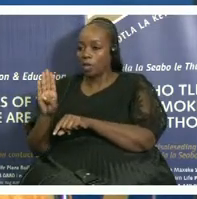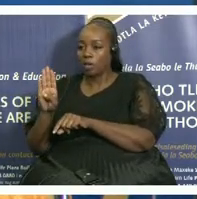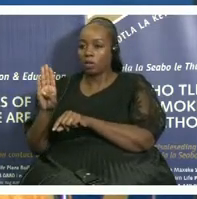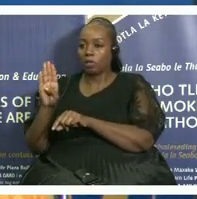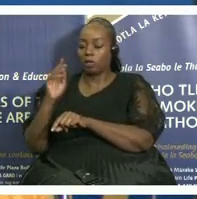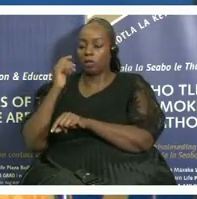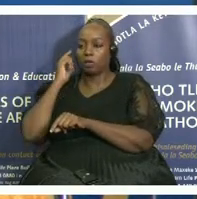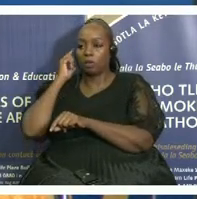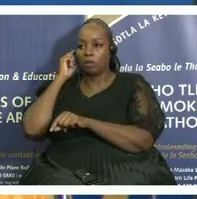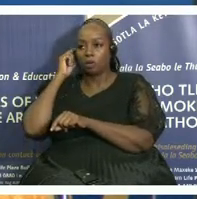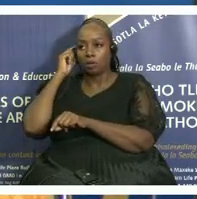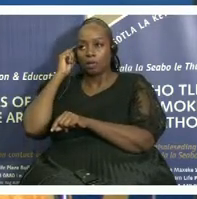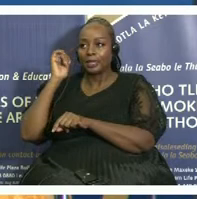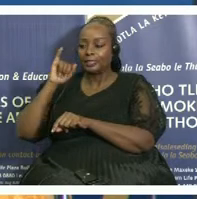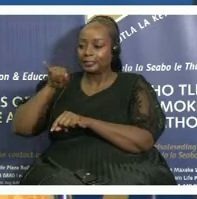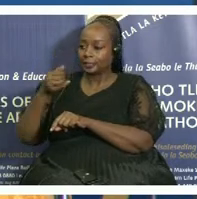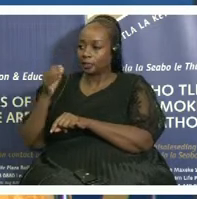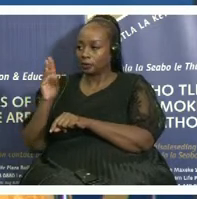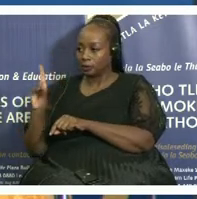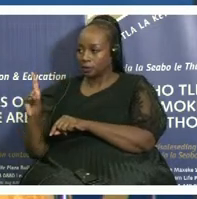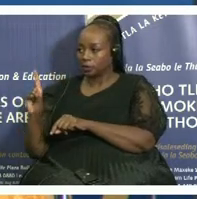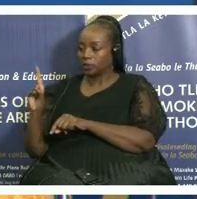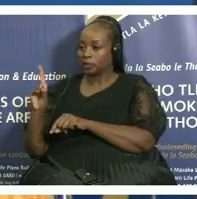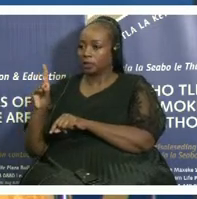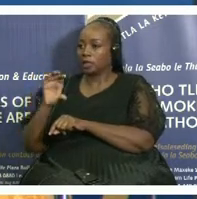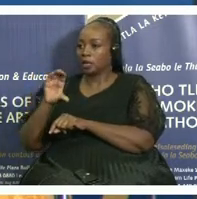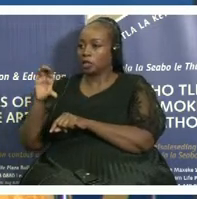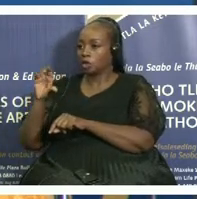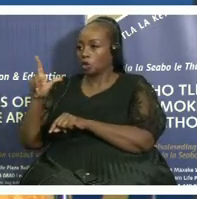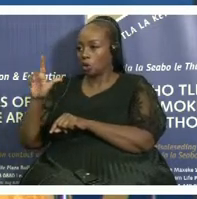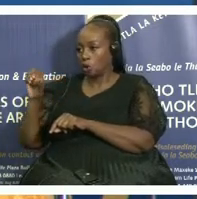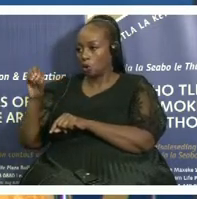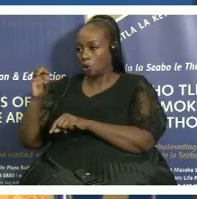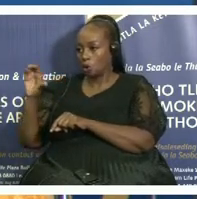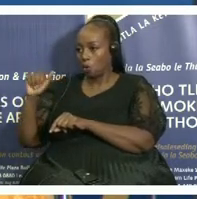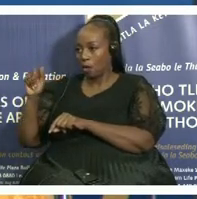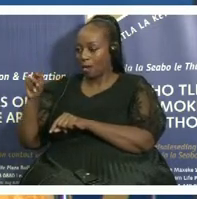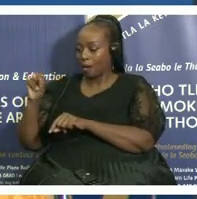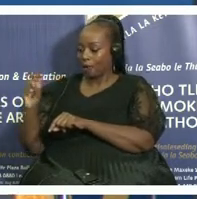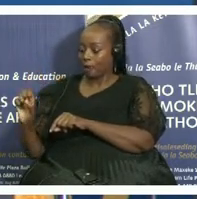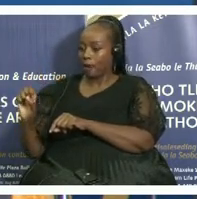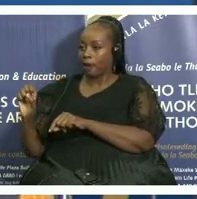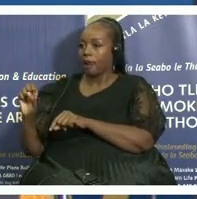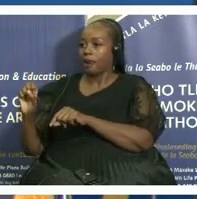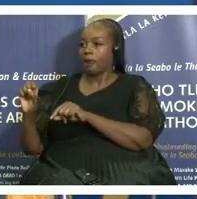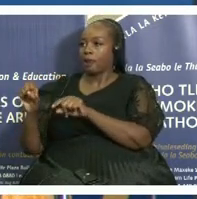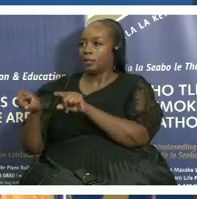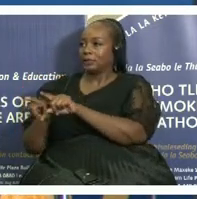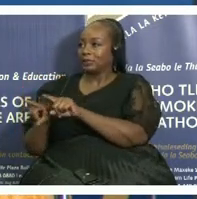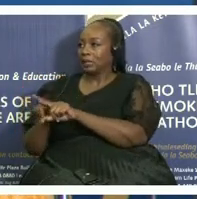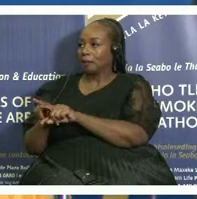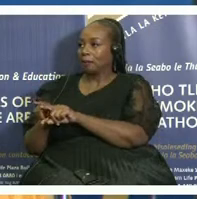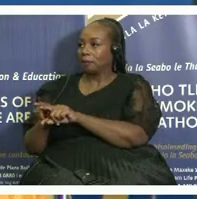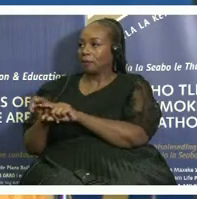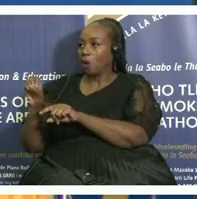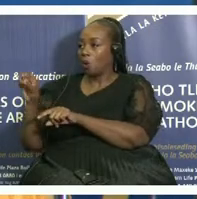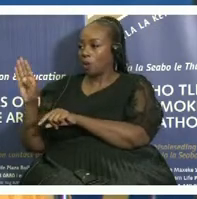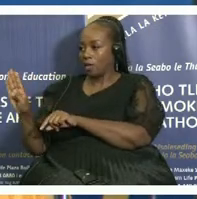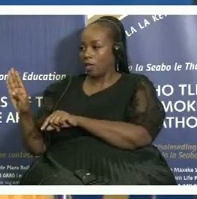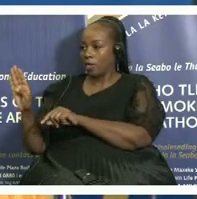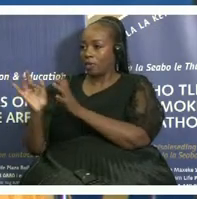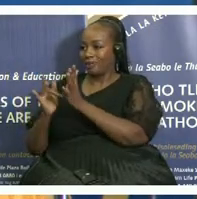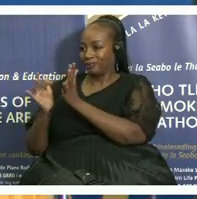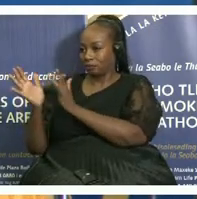in Clocolan, the upgrade of Lesedi Clinic in Harry Smith, the new Harib Dam Clinic in